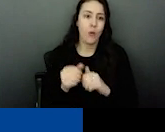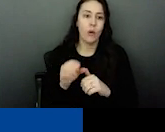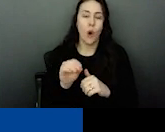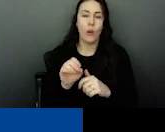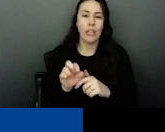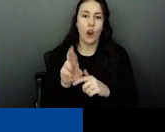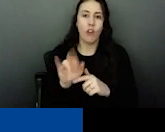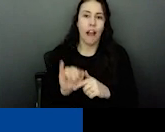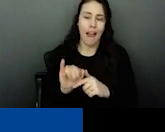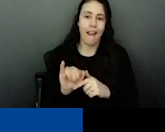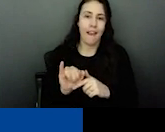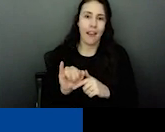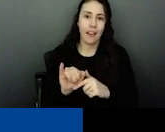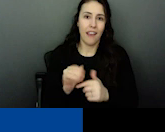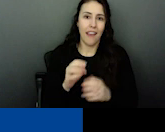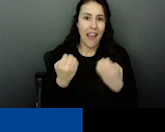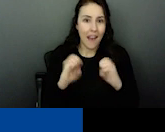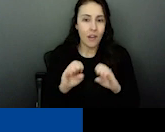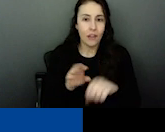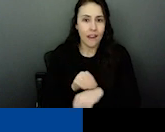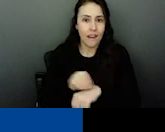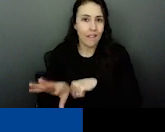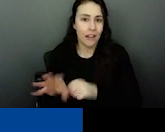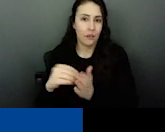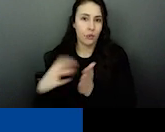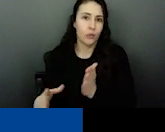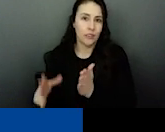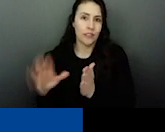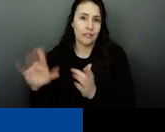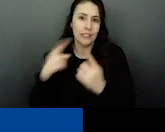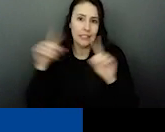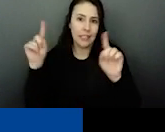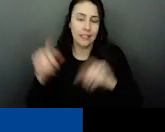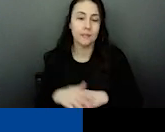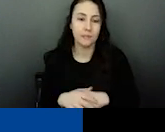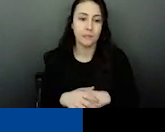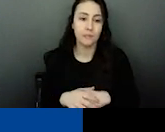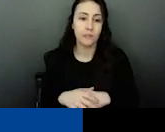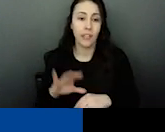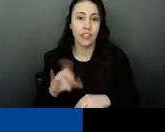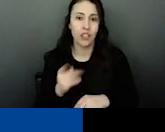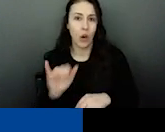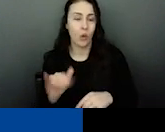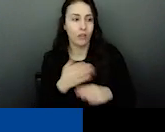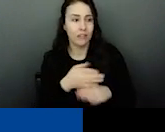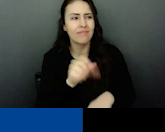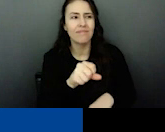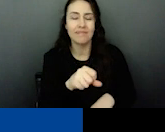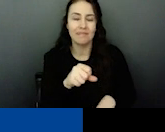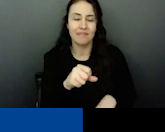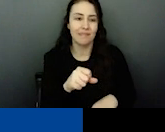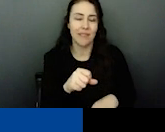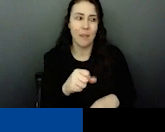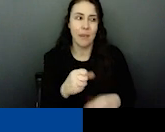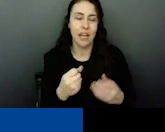efforts on student success. And then if Enough about the Academic